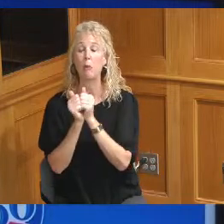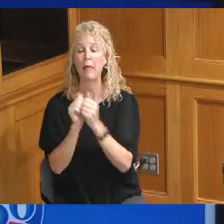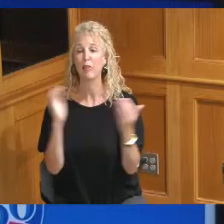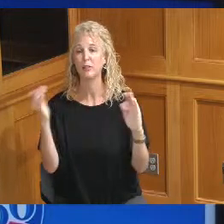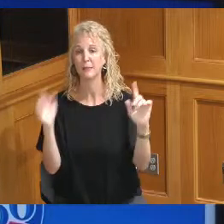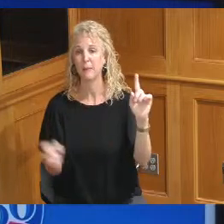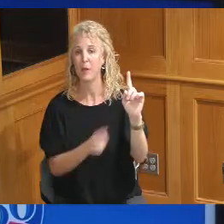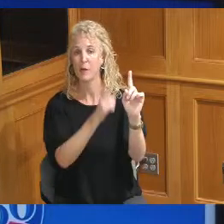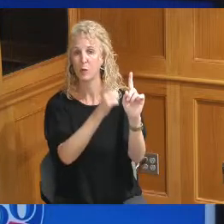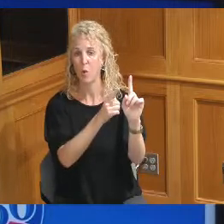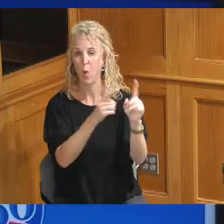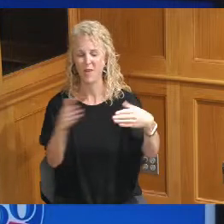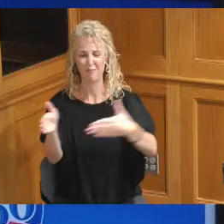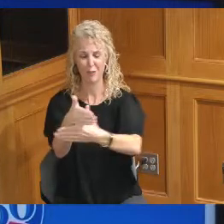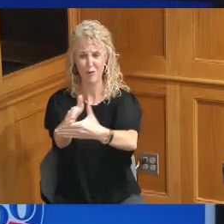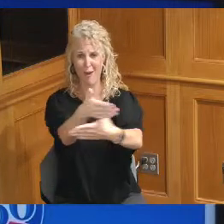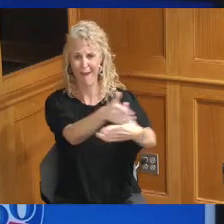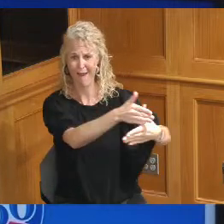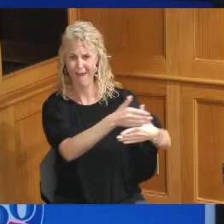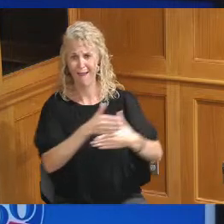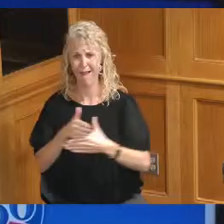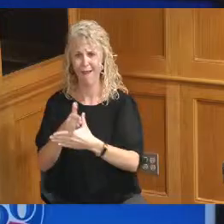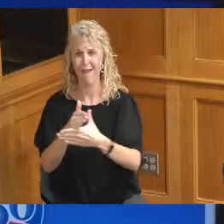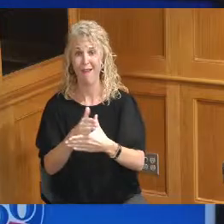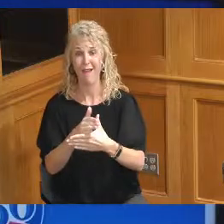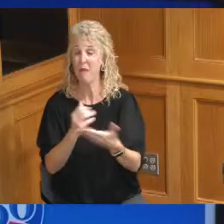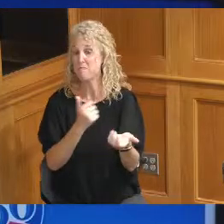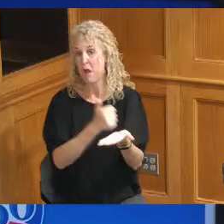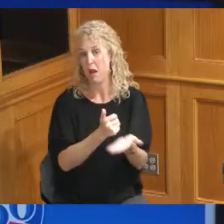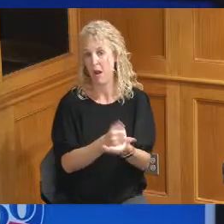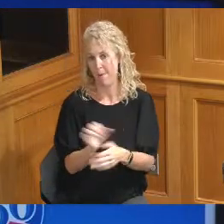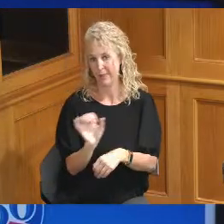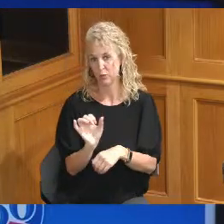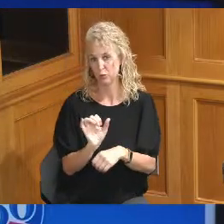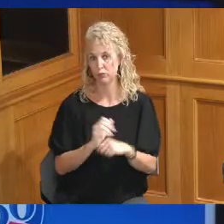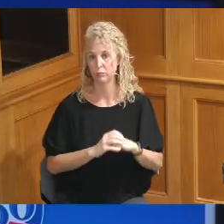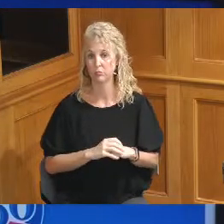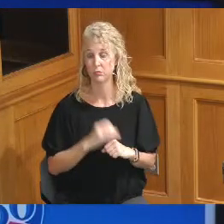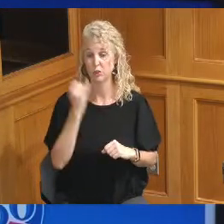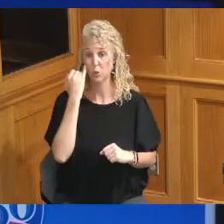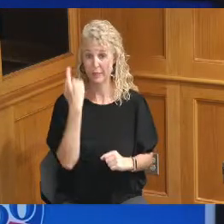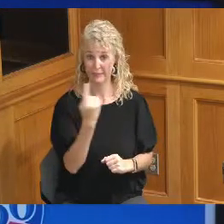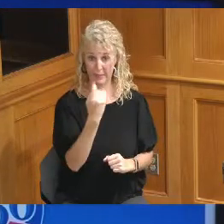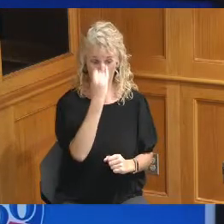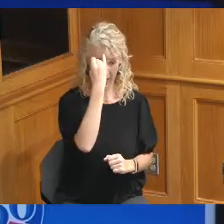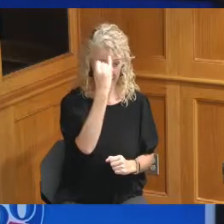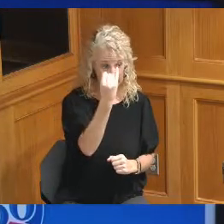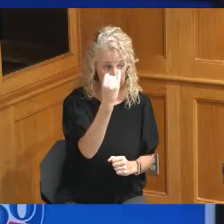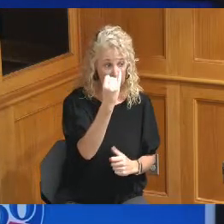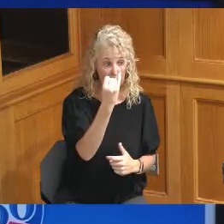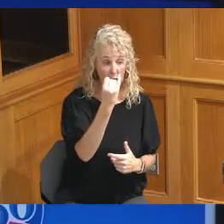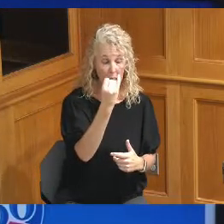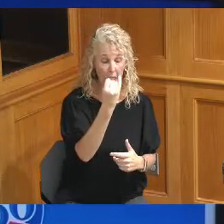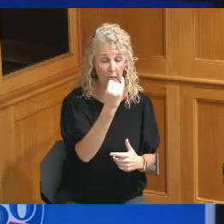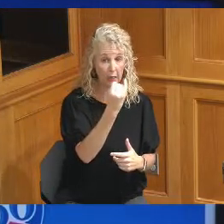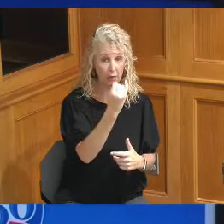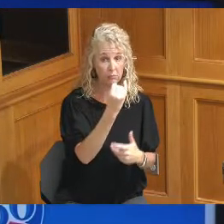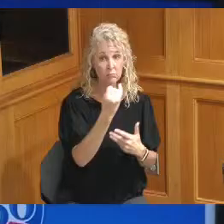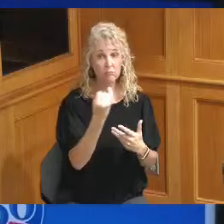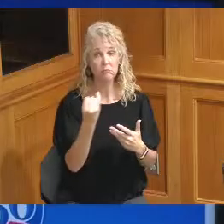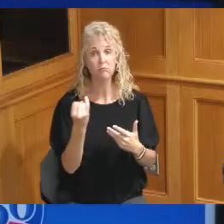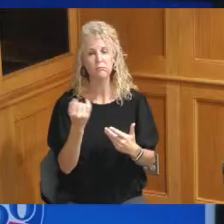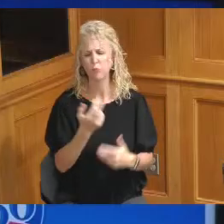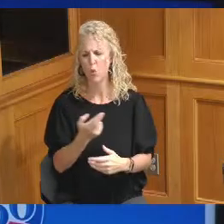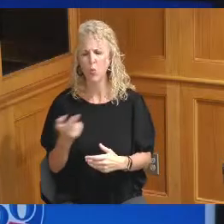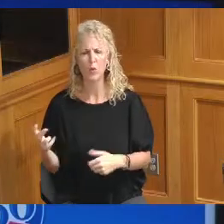getting this information out to everybody and assisting in some ways to people when they have an idea and they want to understand what